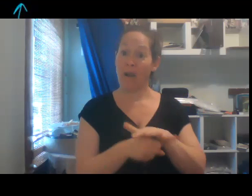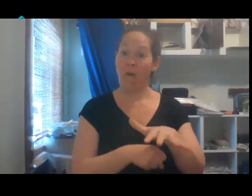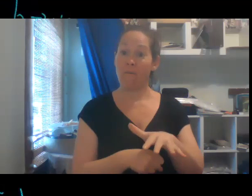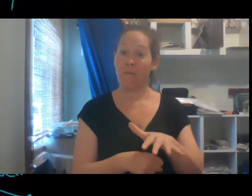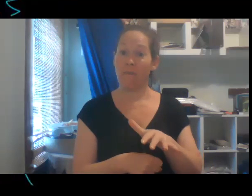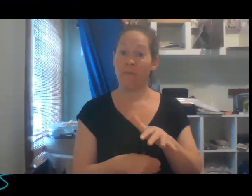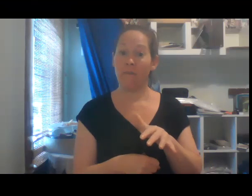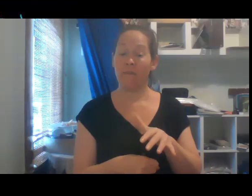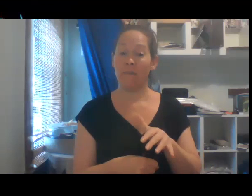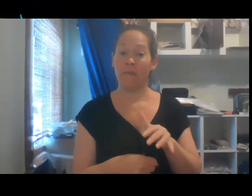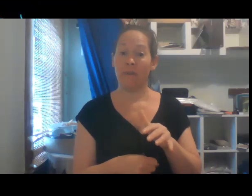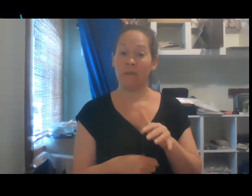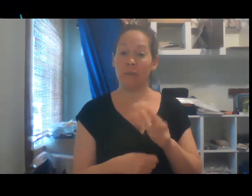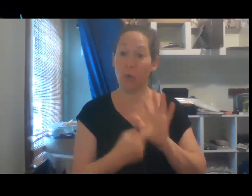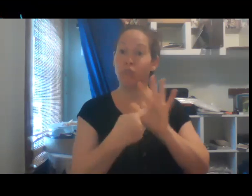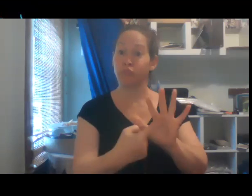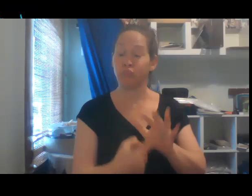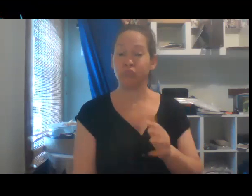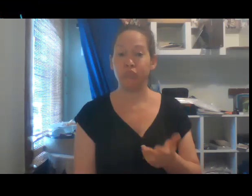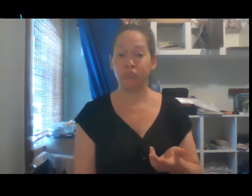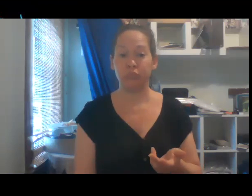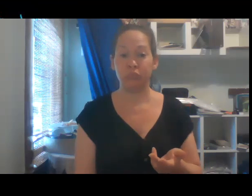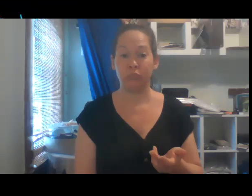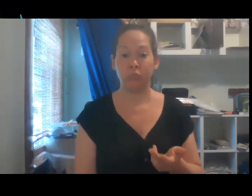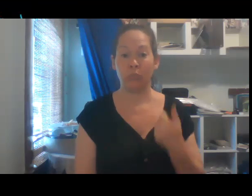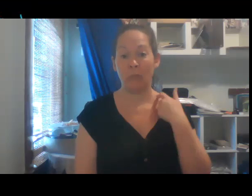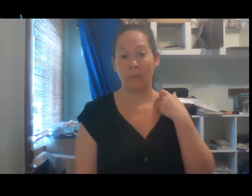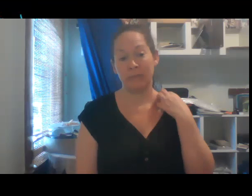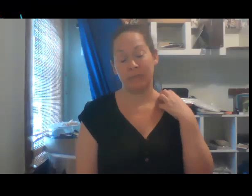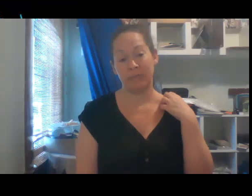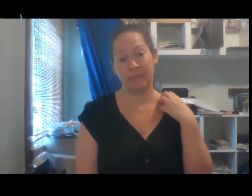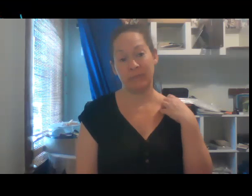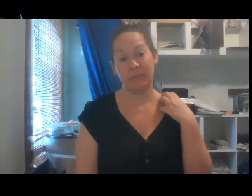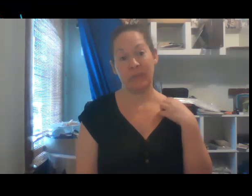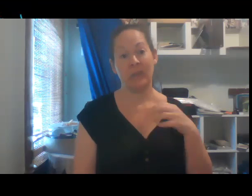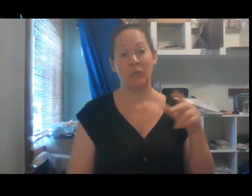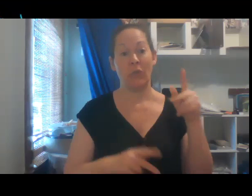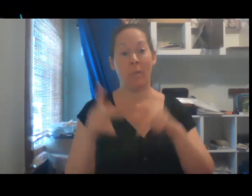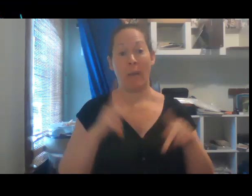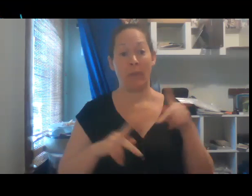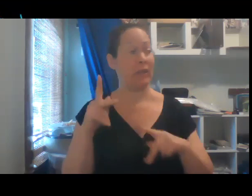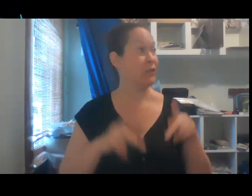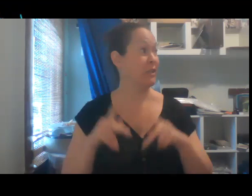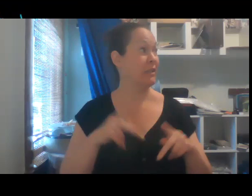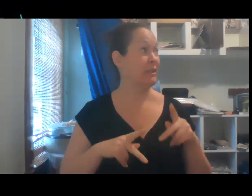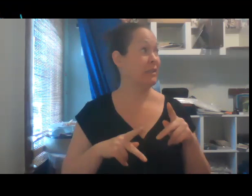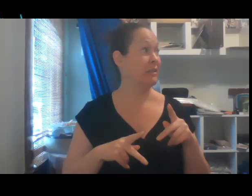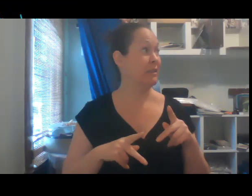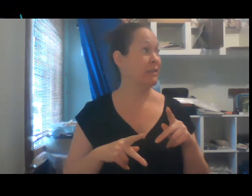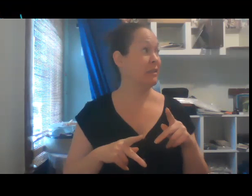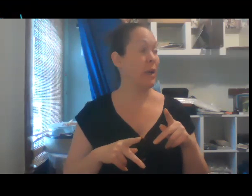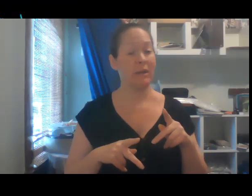back here. I'm going to get the super glue out because that's what we do with models. And so my population at any time